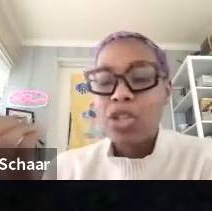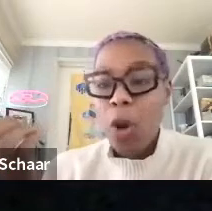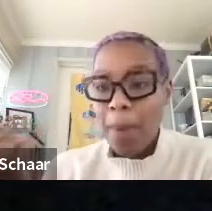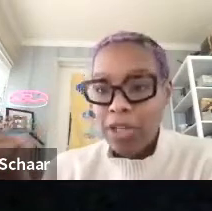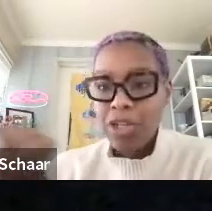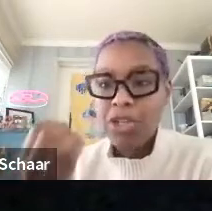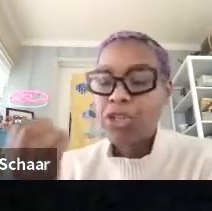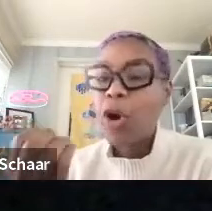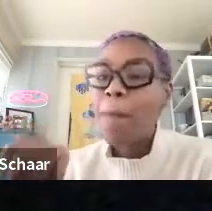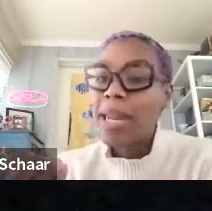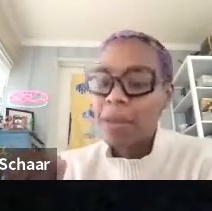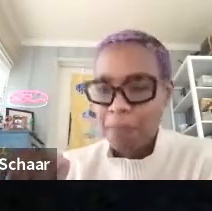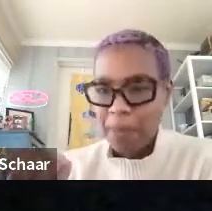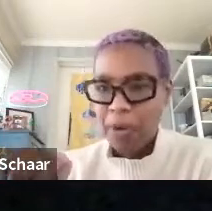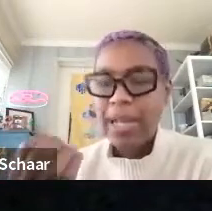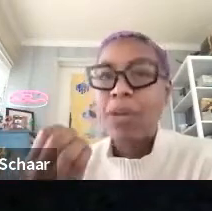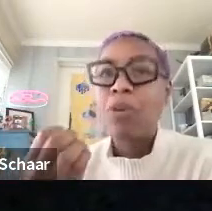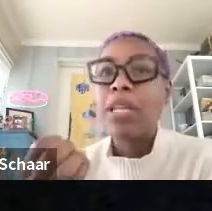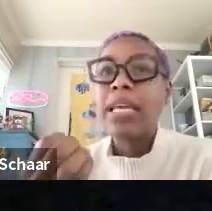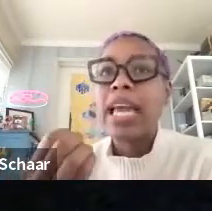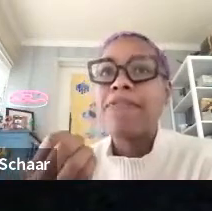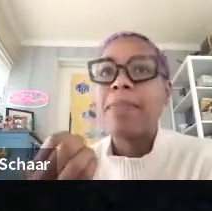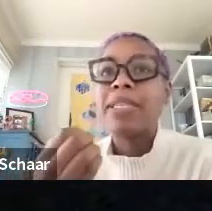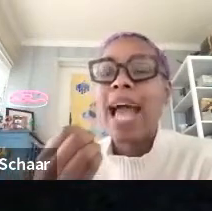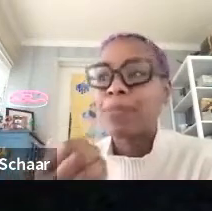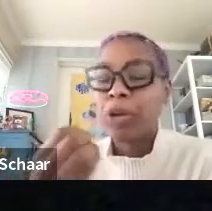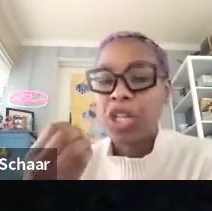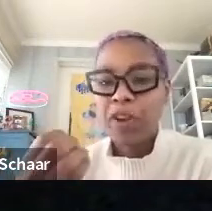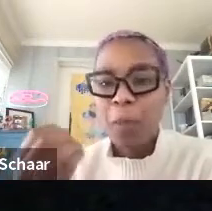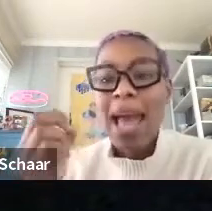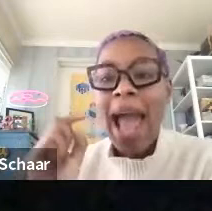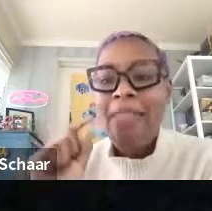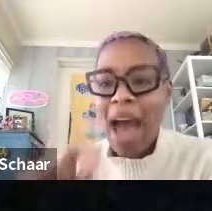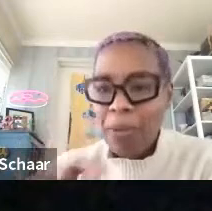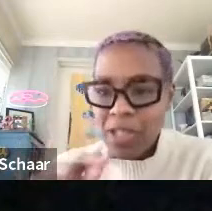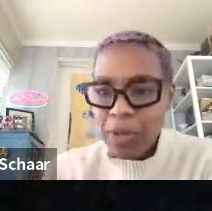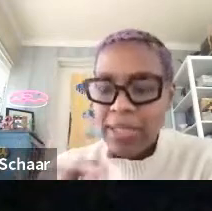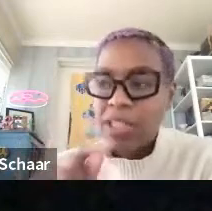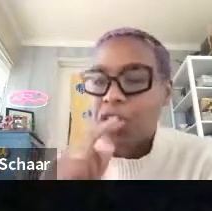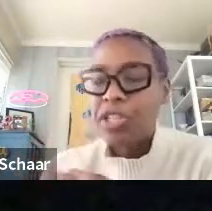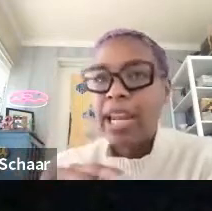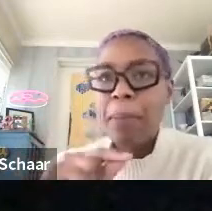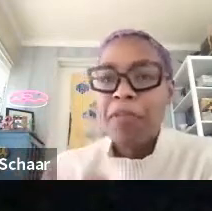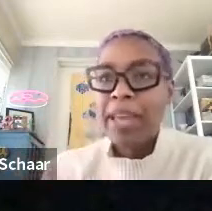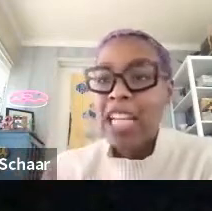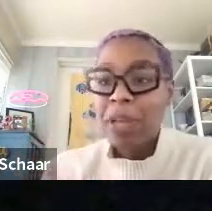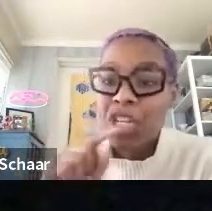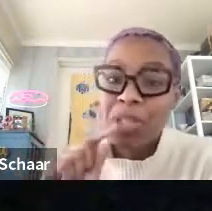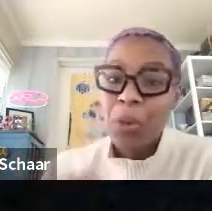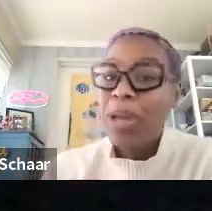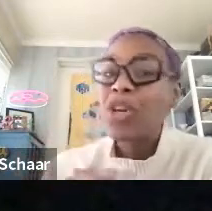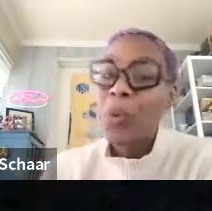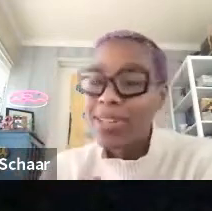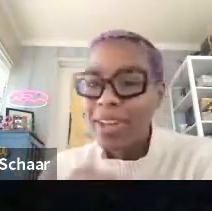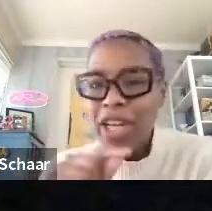meant so much to so many people. And it really gave them this aspiration of hope. And that was the reason that she stayed a member of the cast, because she